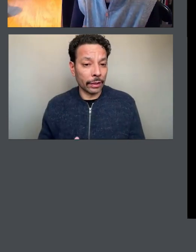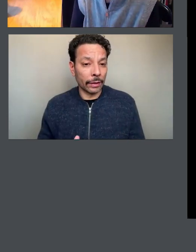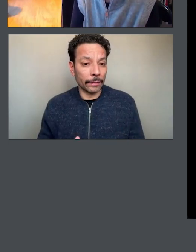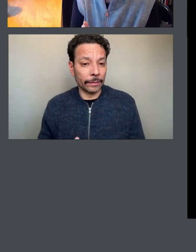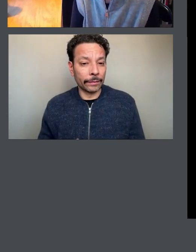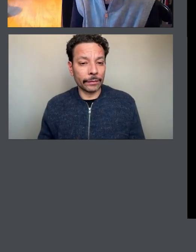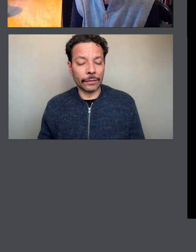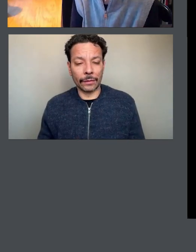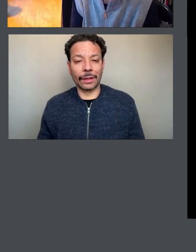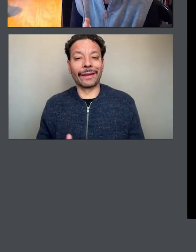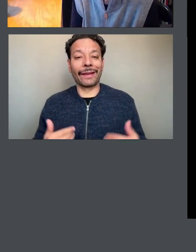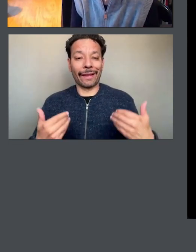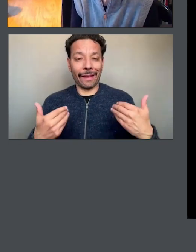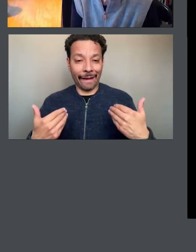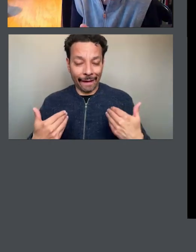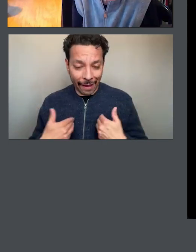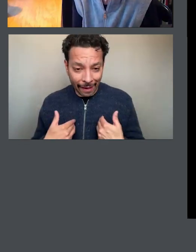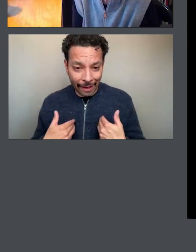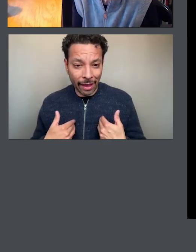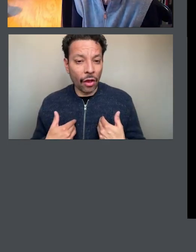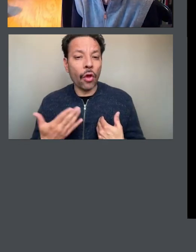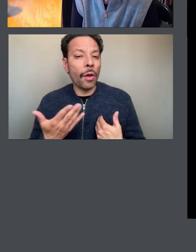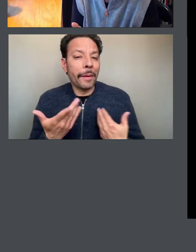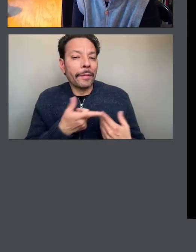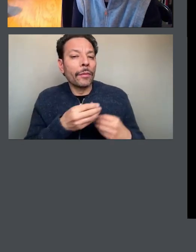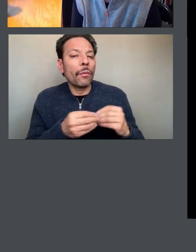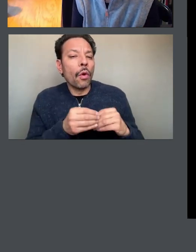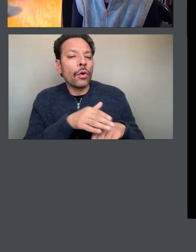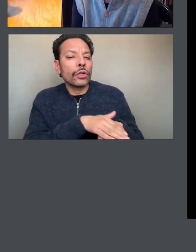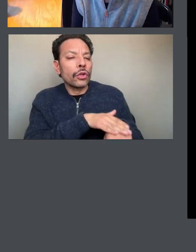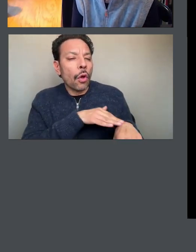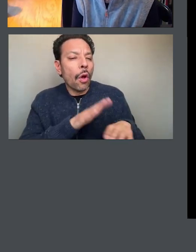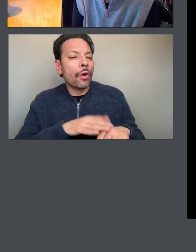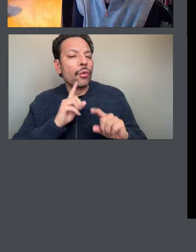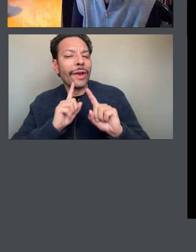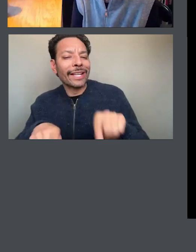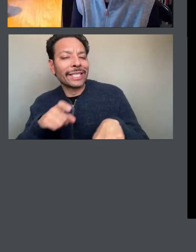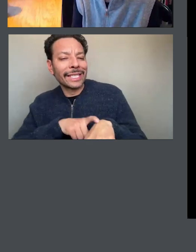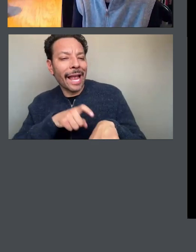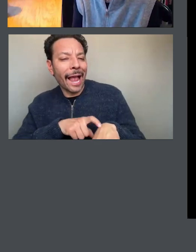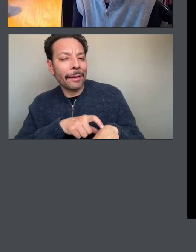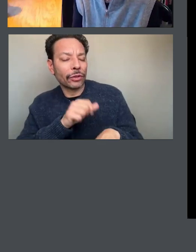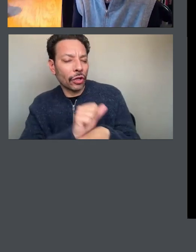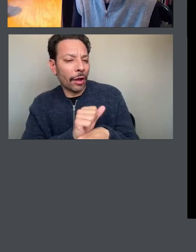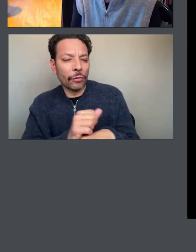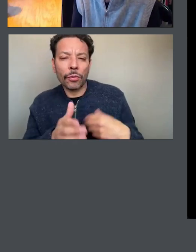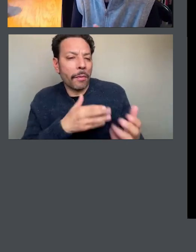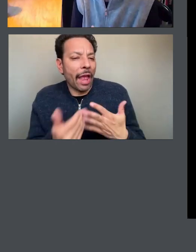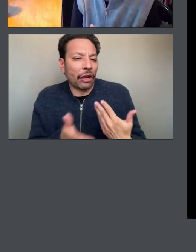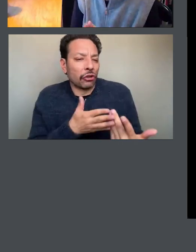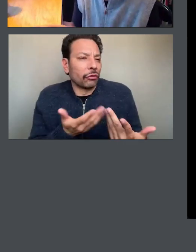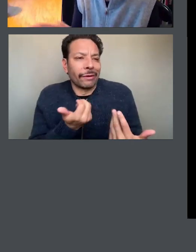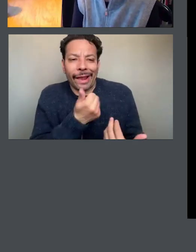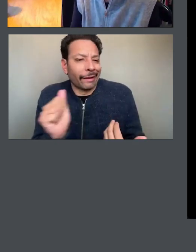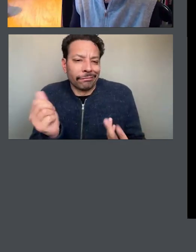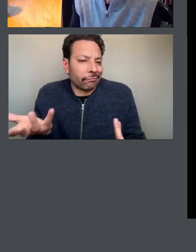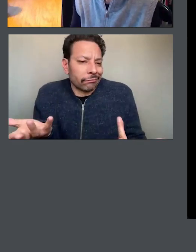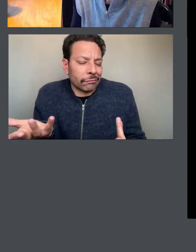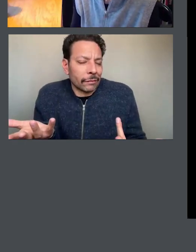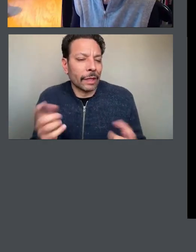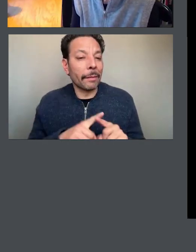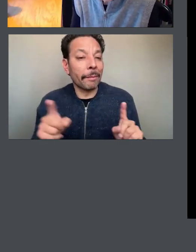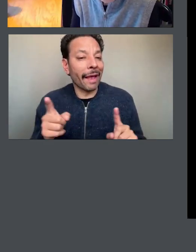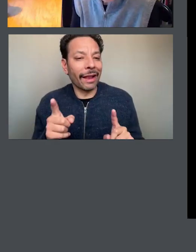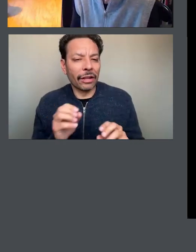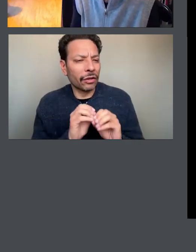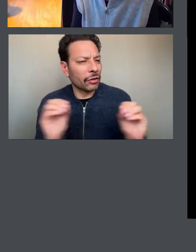just happen to be slower on a reaction time task, no matter what. But there was